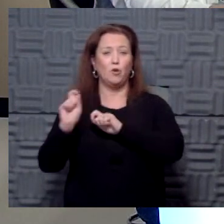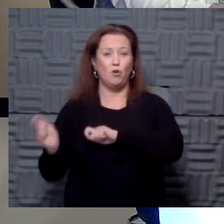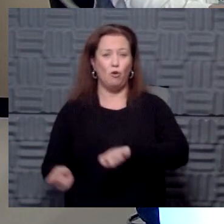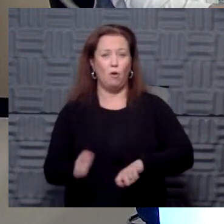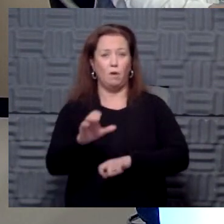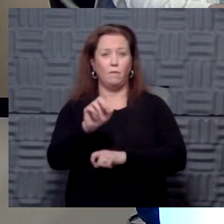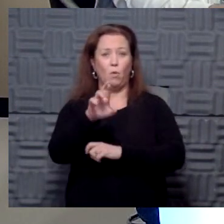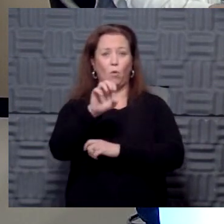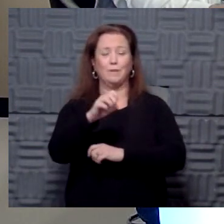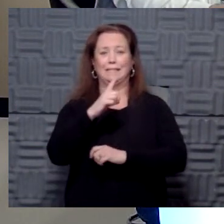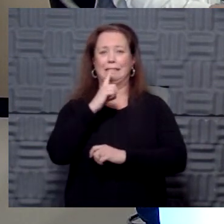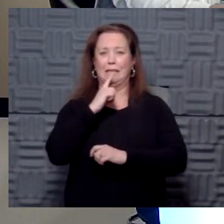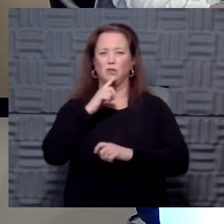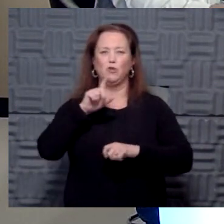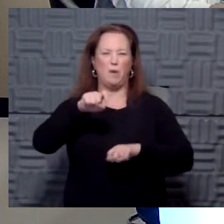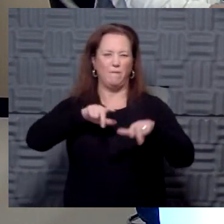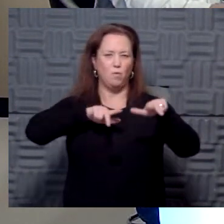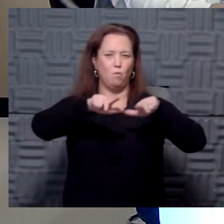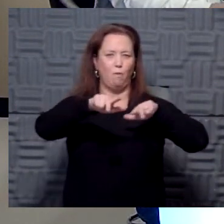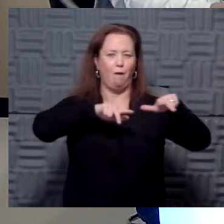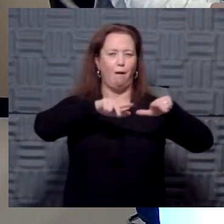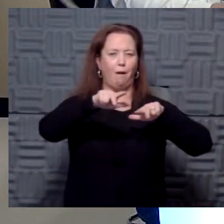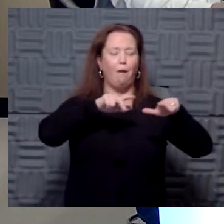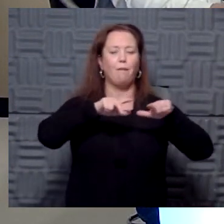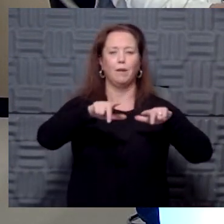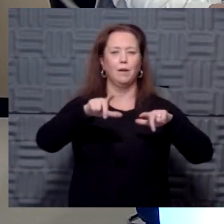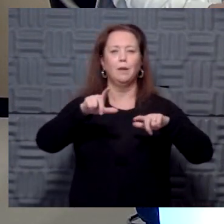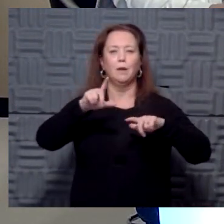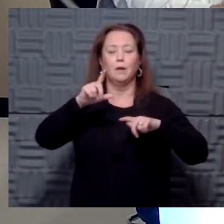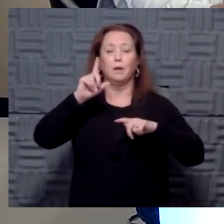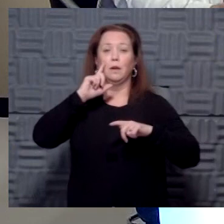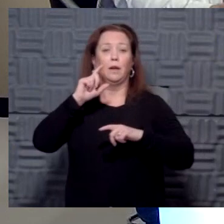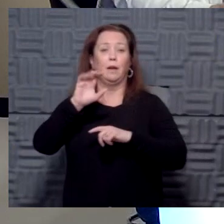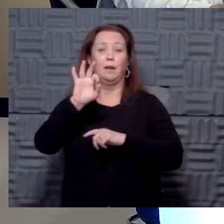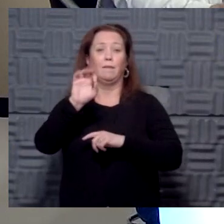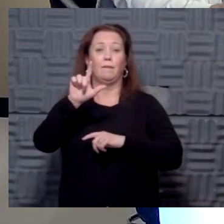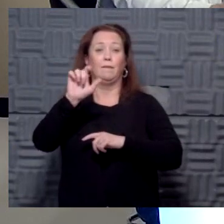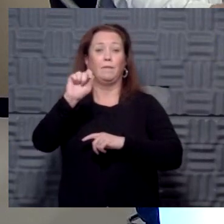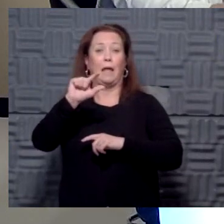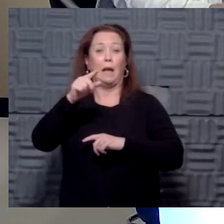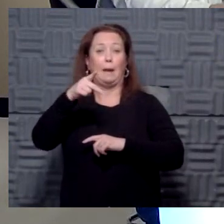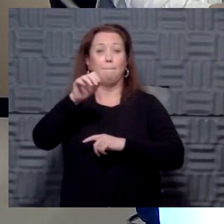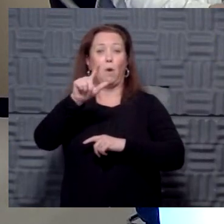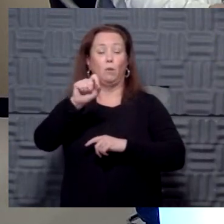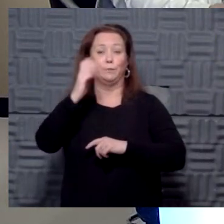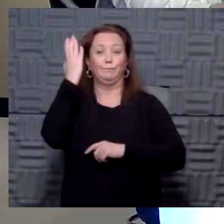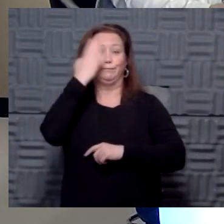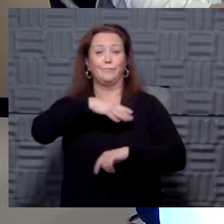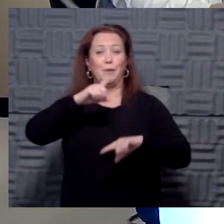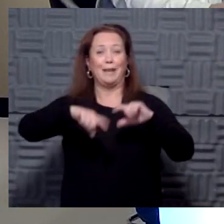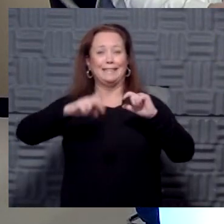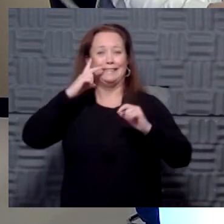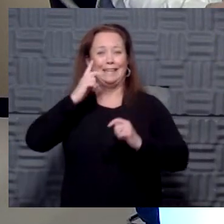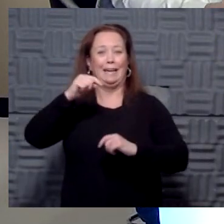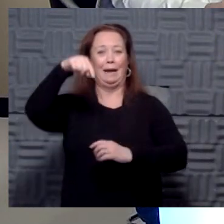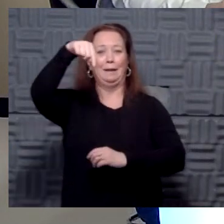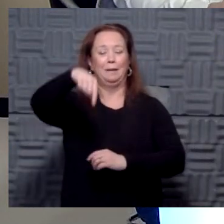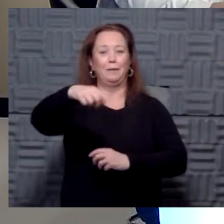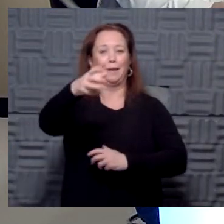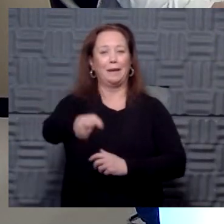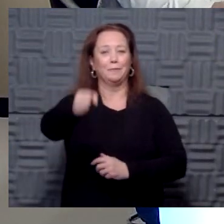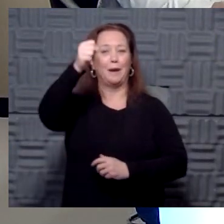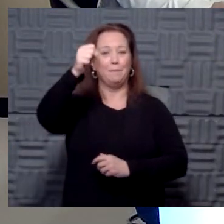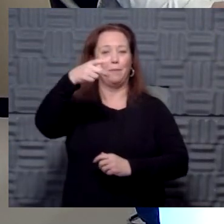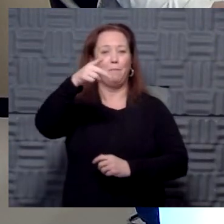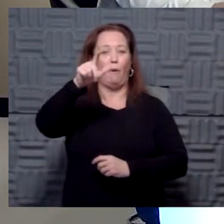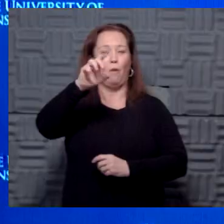driving, as the carts can be a source unless somebody's out there wiping them down. Yep. And no flagpole, so you may not Yep. know where the hole is, because you don't have to grab that, and